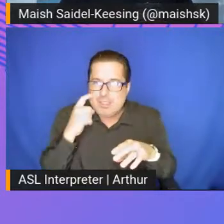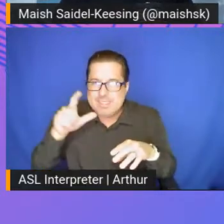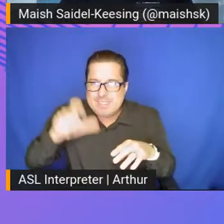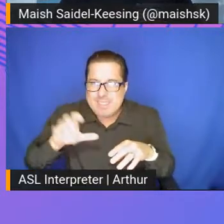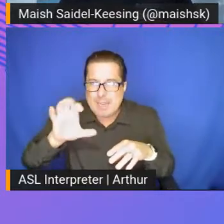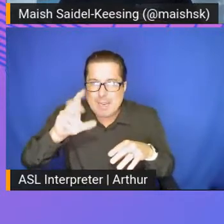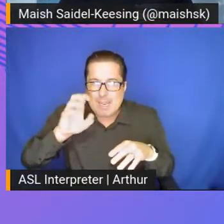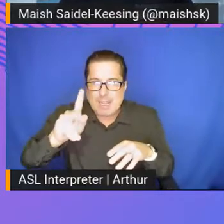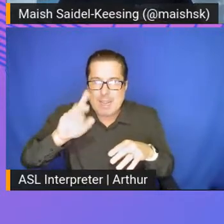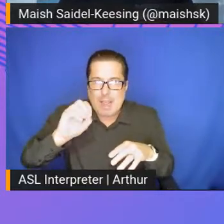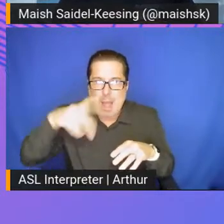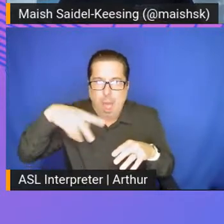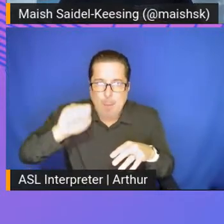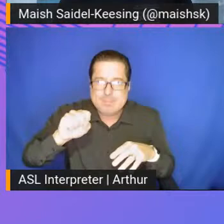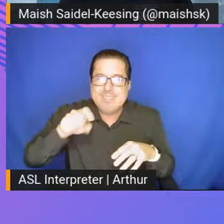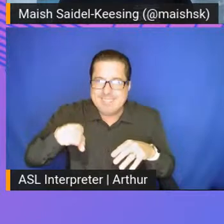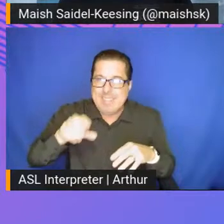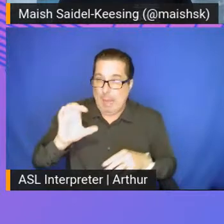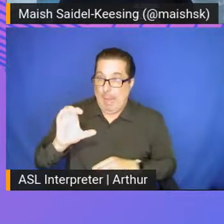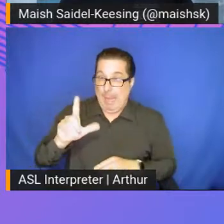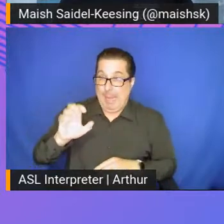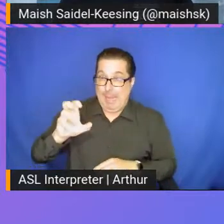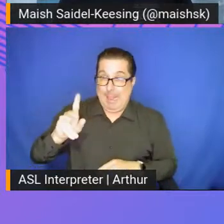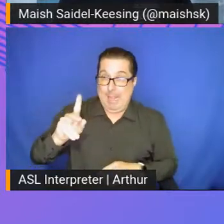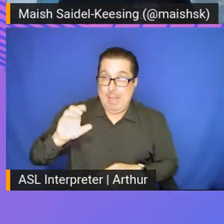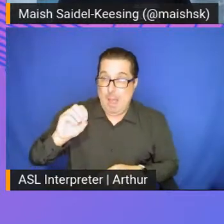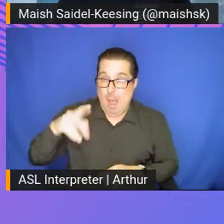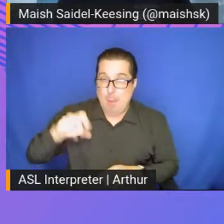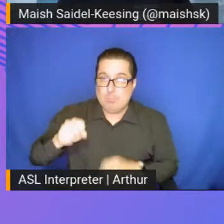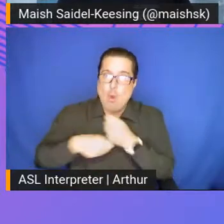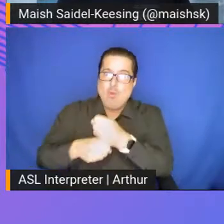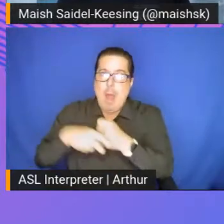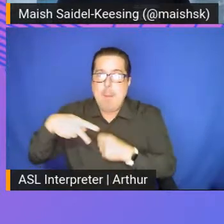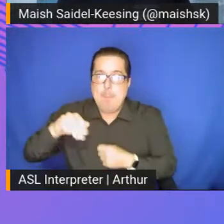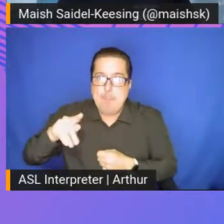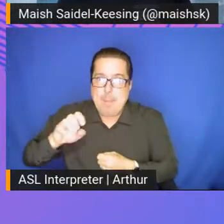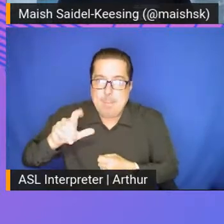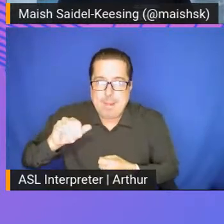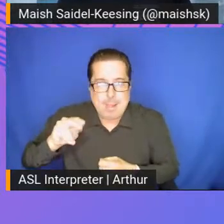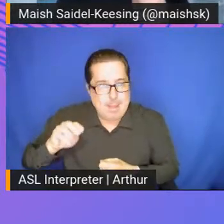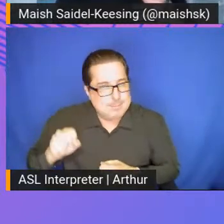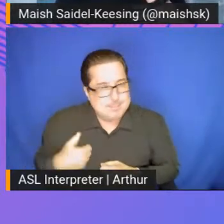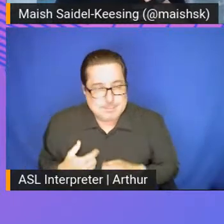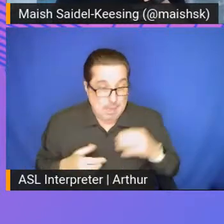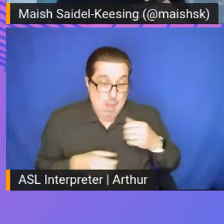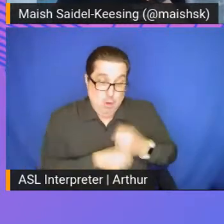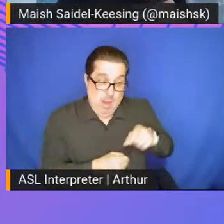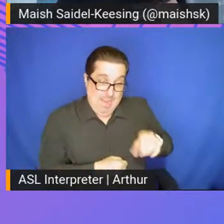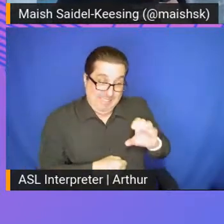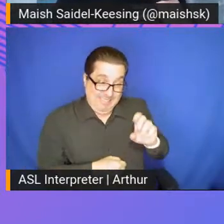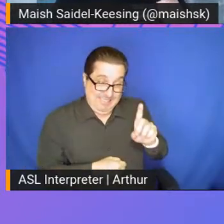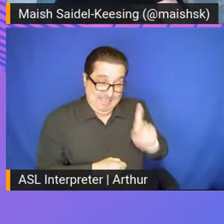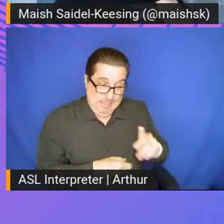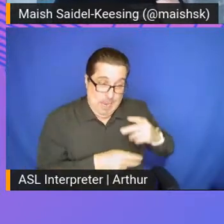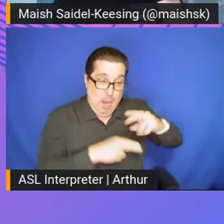didn't want them ClickOps creating pipelines. So we created a CDK construct for what a